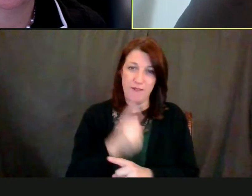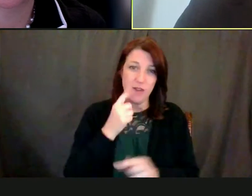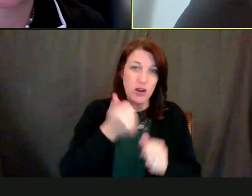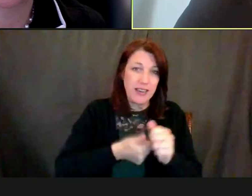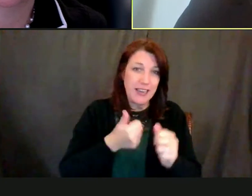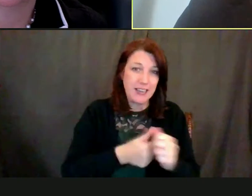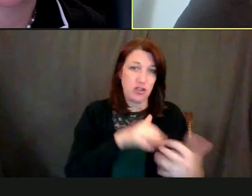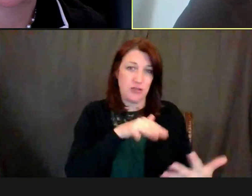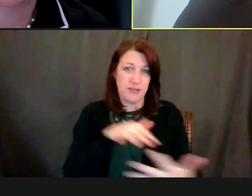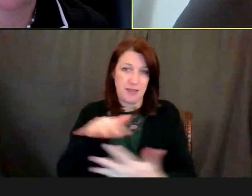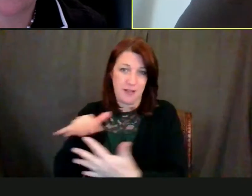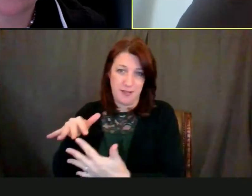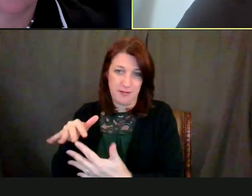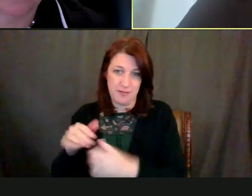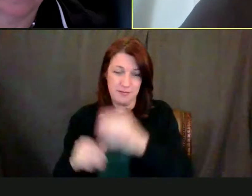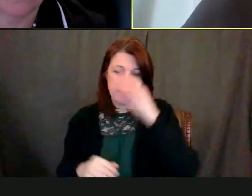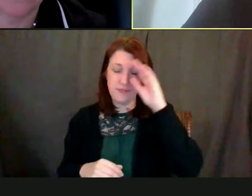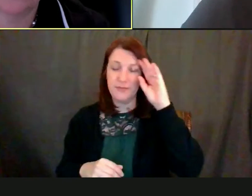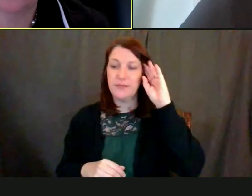study.